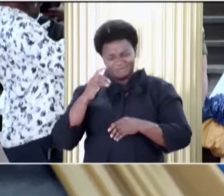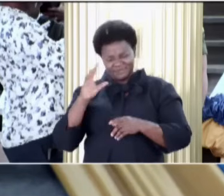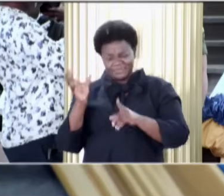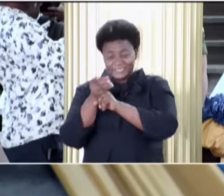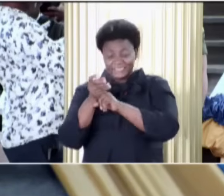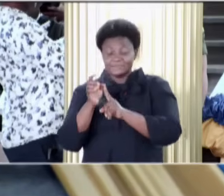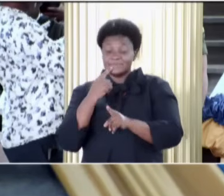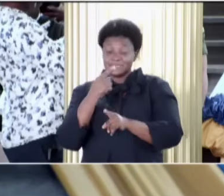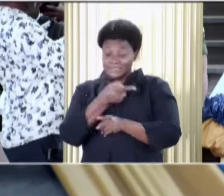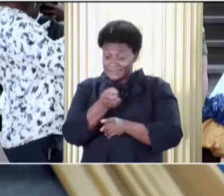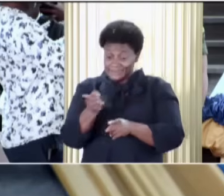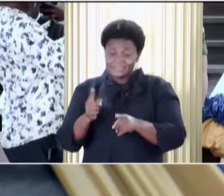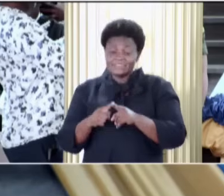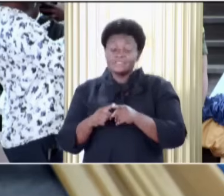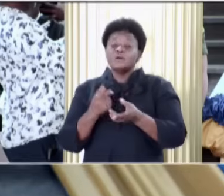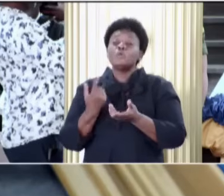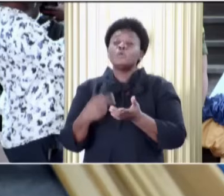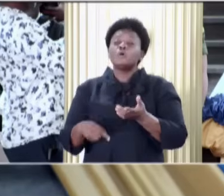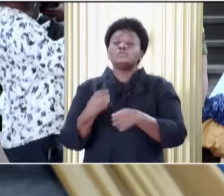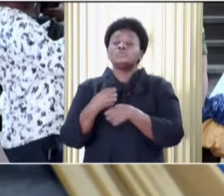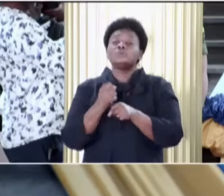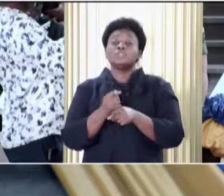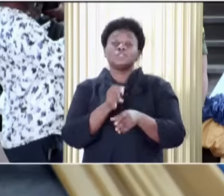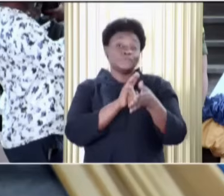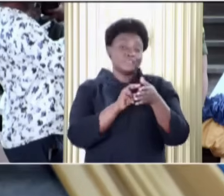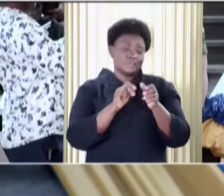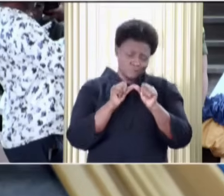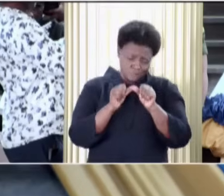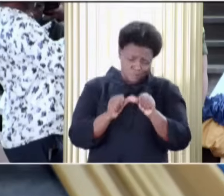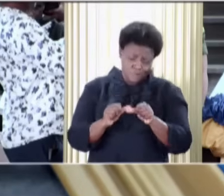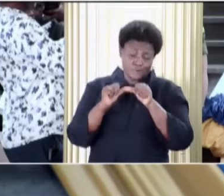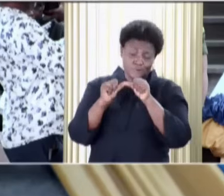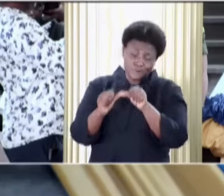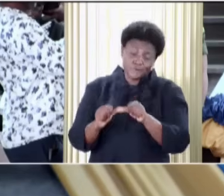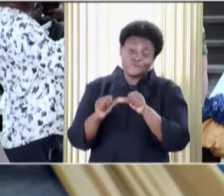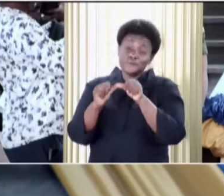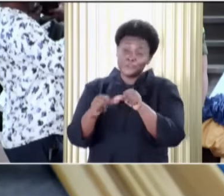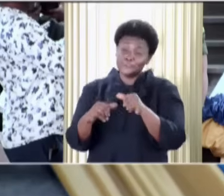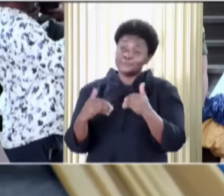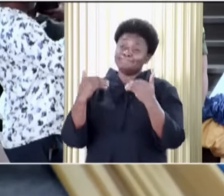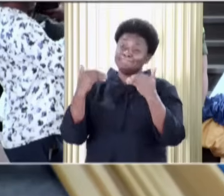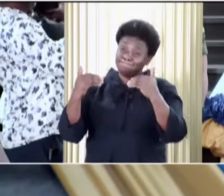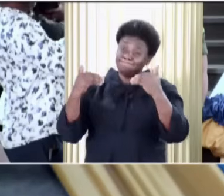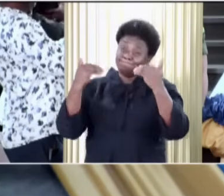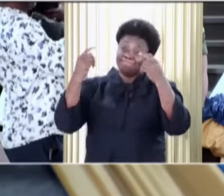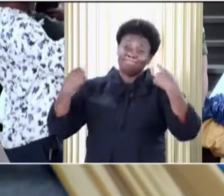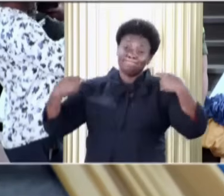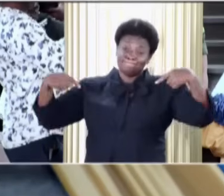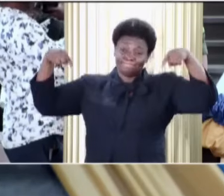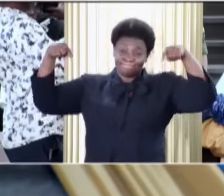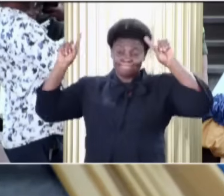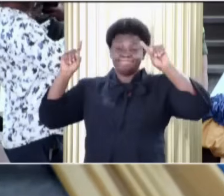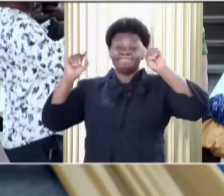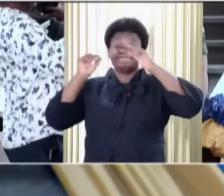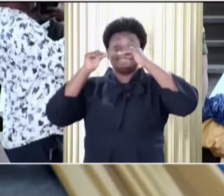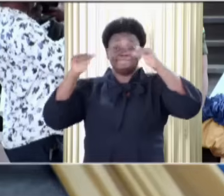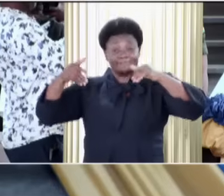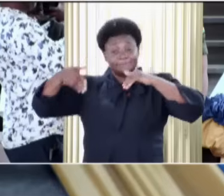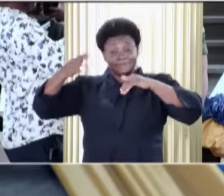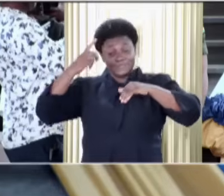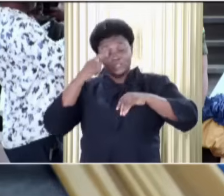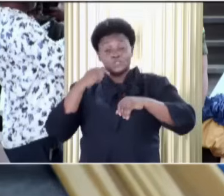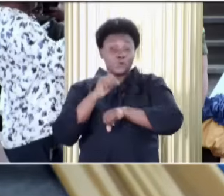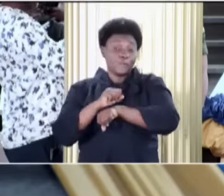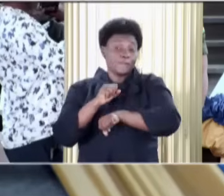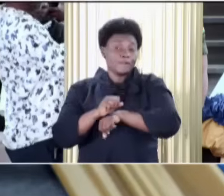as these that spur us on towards reaching excellence and maintaining high standards in our work.